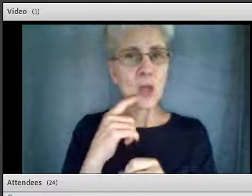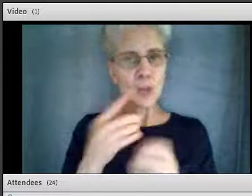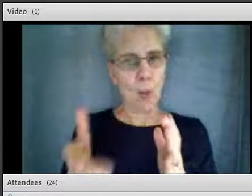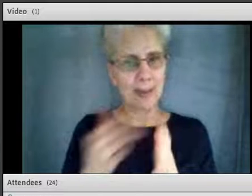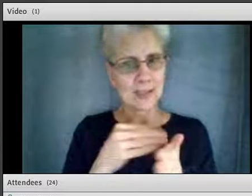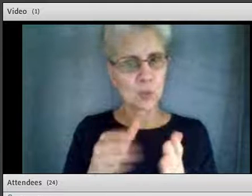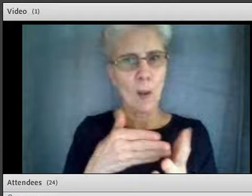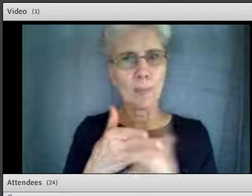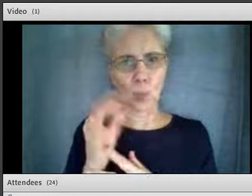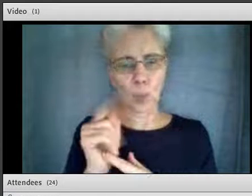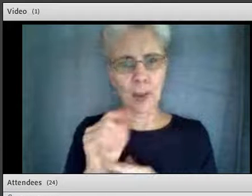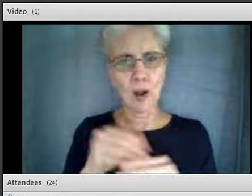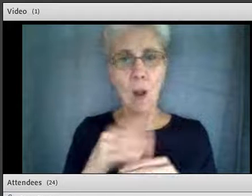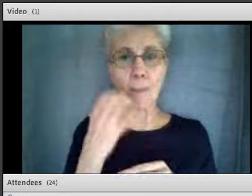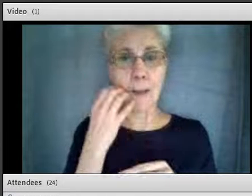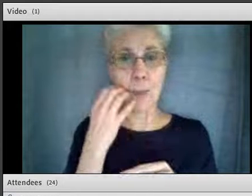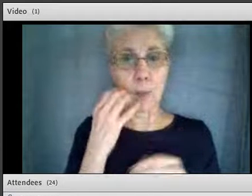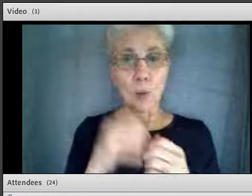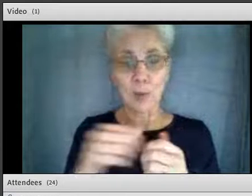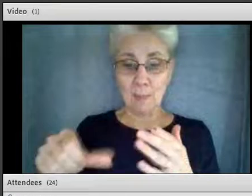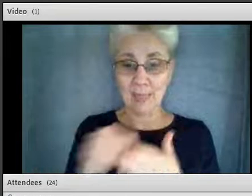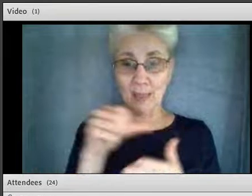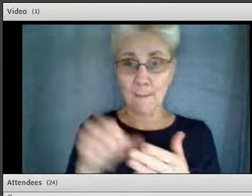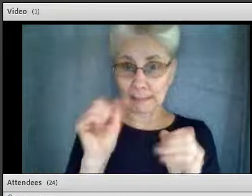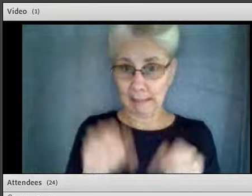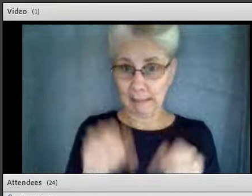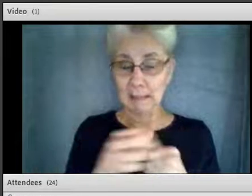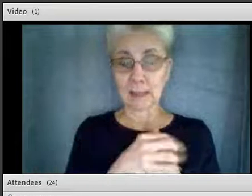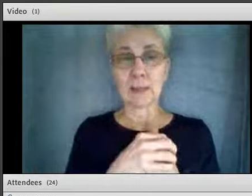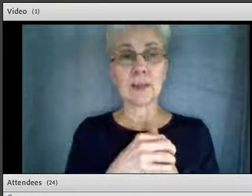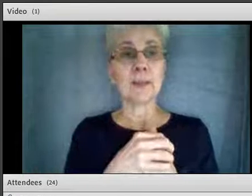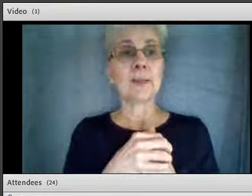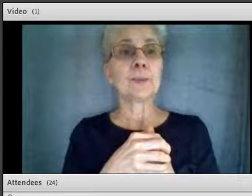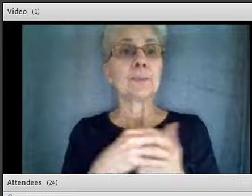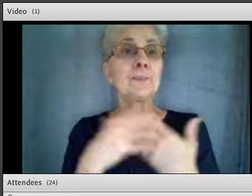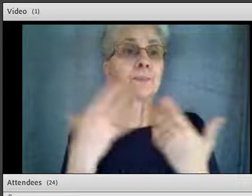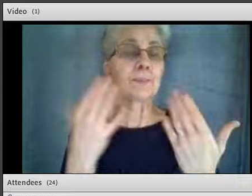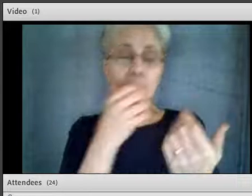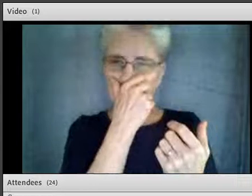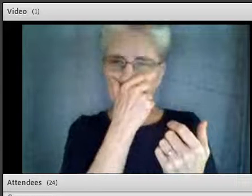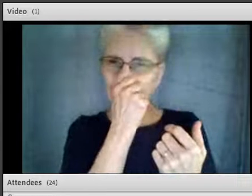thumb. And you